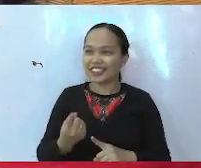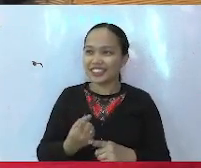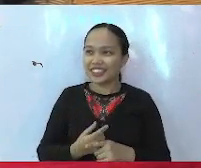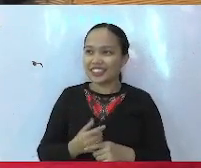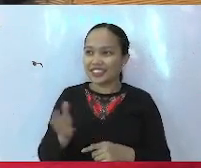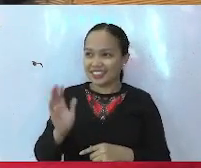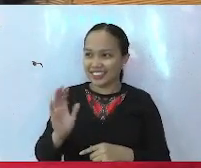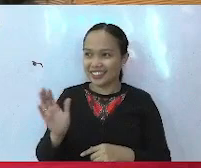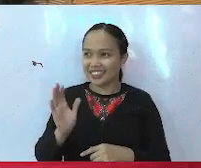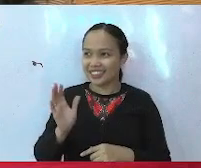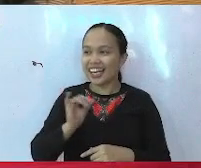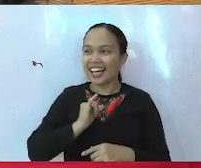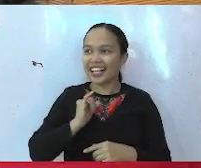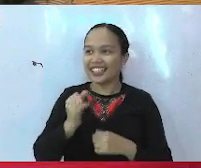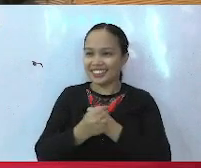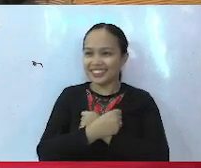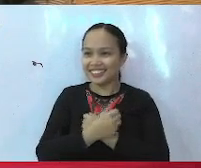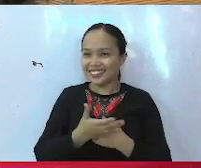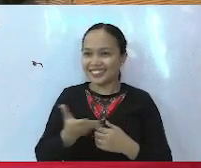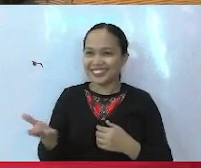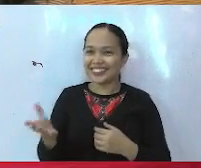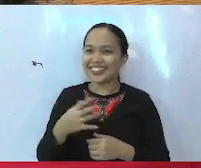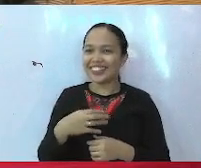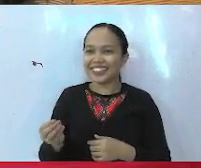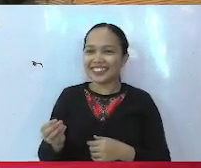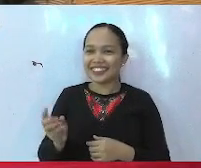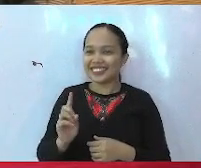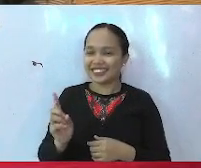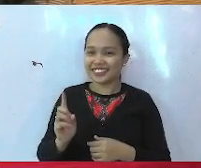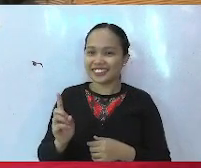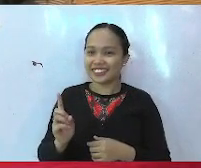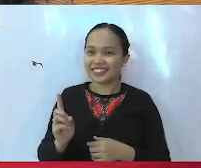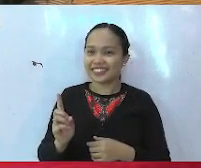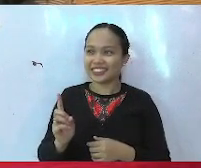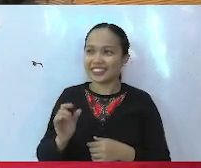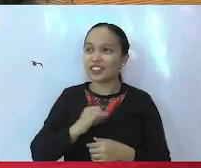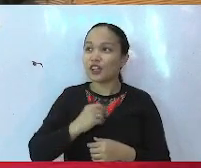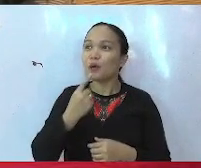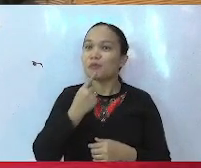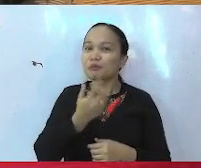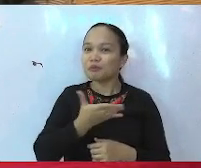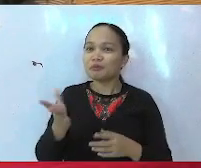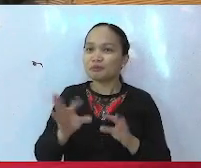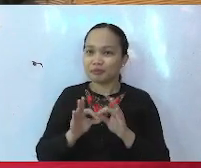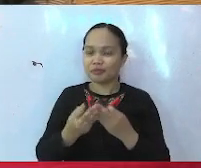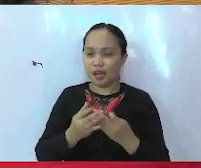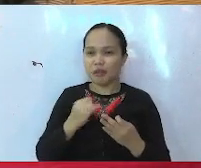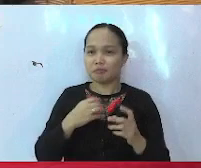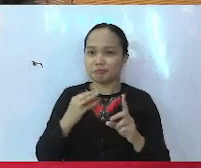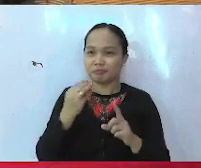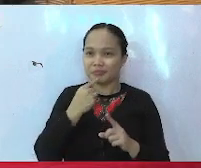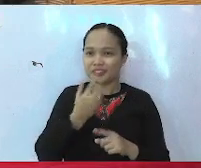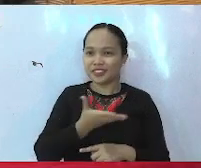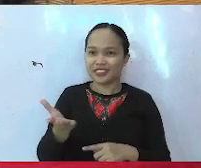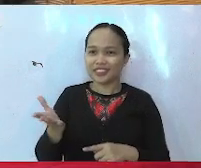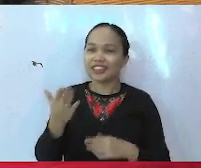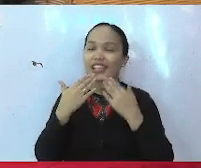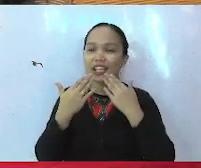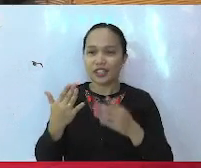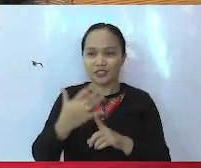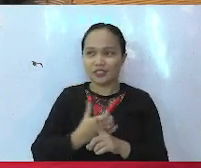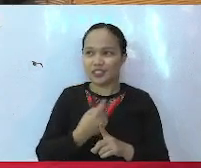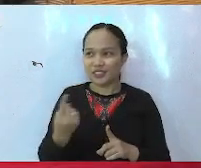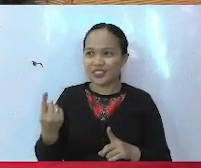dad, I love you guys. And go ahead. I miss you guys, and I'll see you guys soon. So yeah, and thank you everybody for.